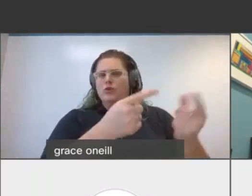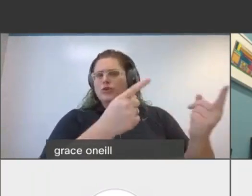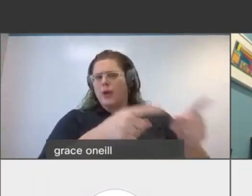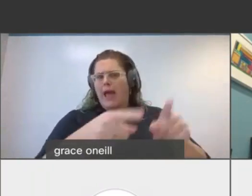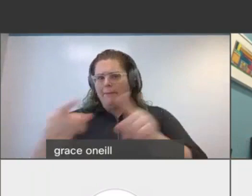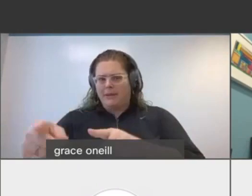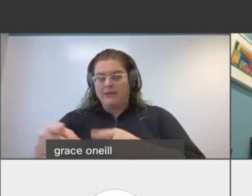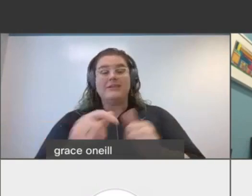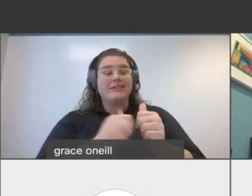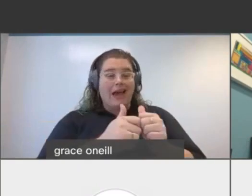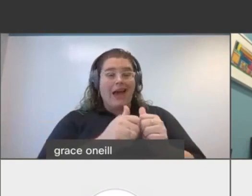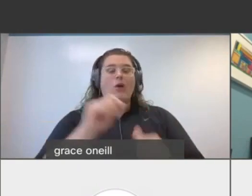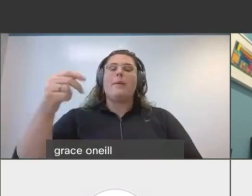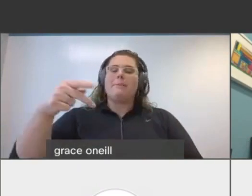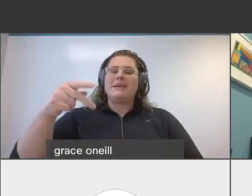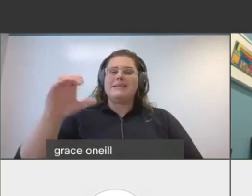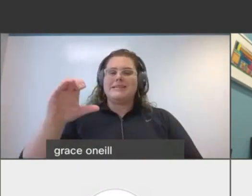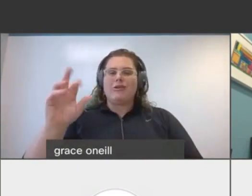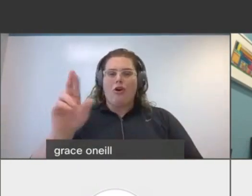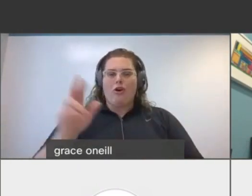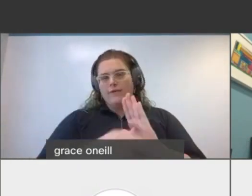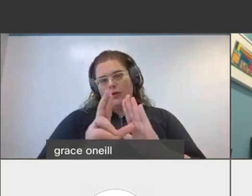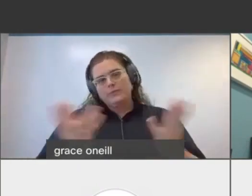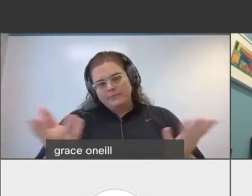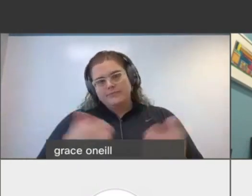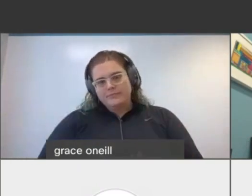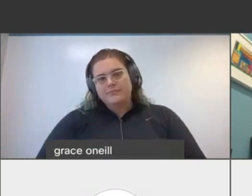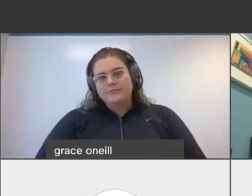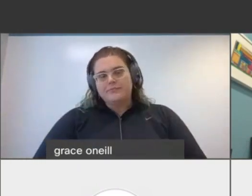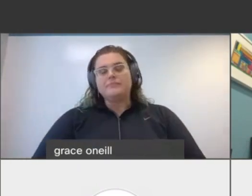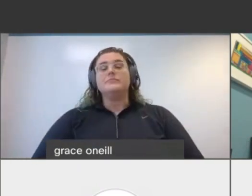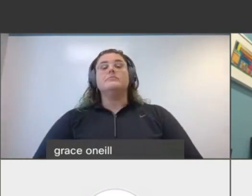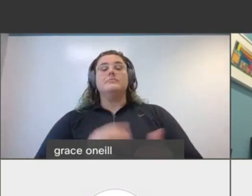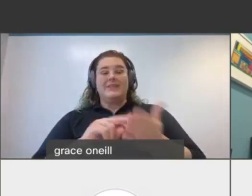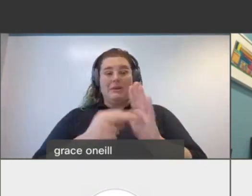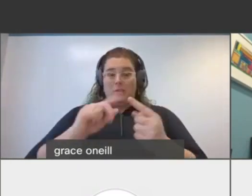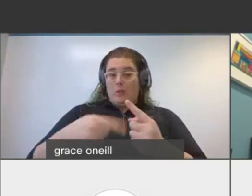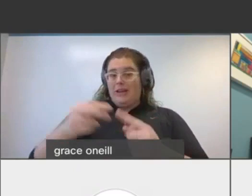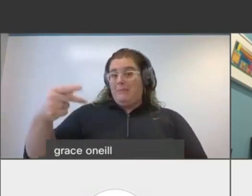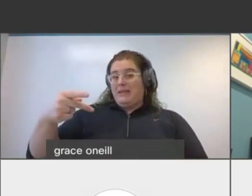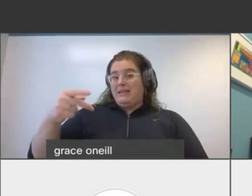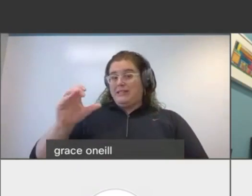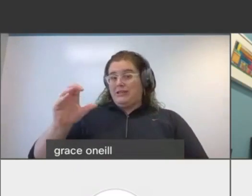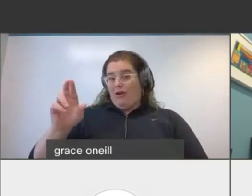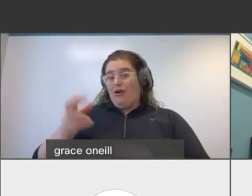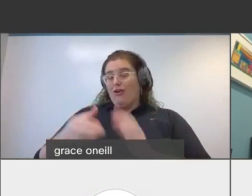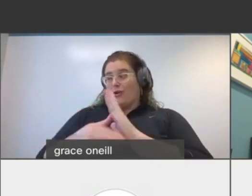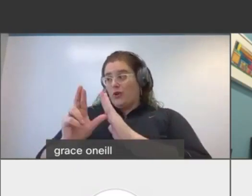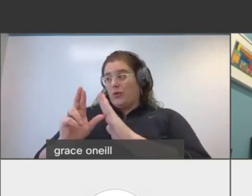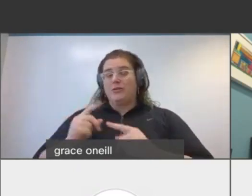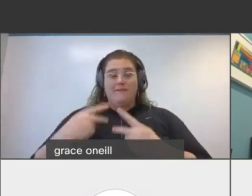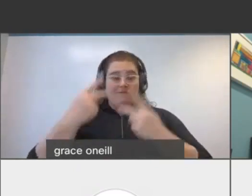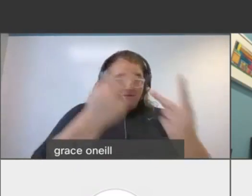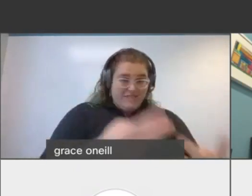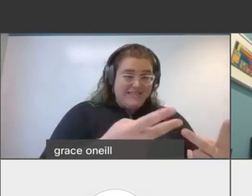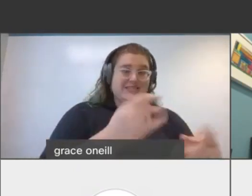by provider certification review. And so when they go to a provider's location, they will want to see the evidence that the